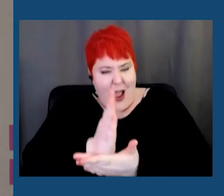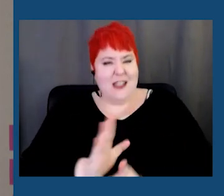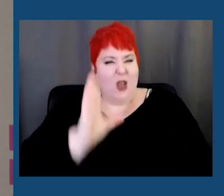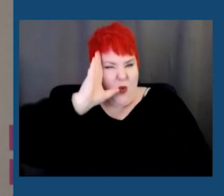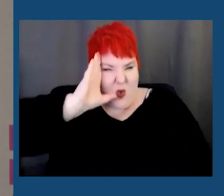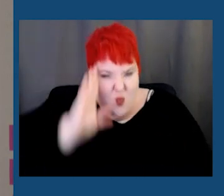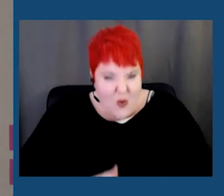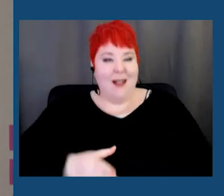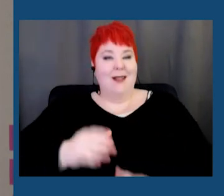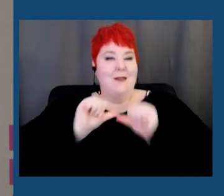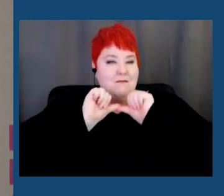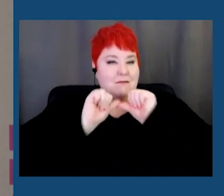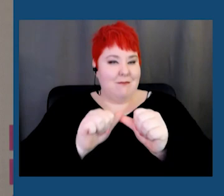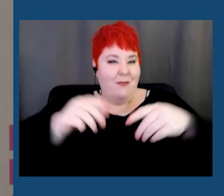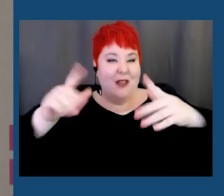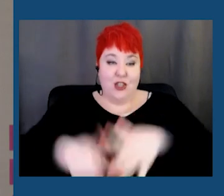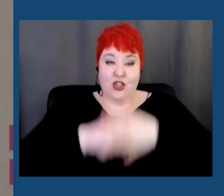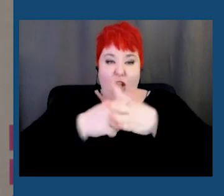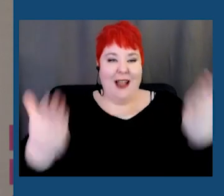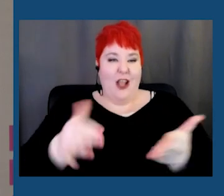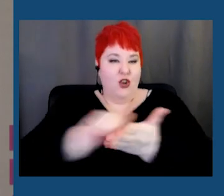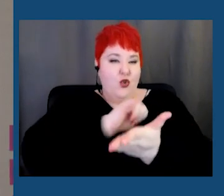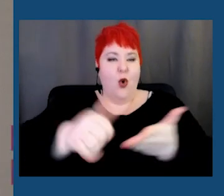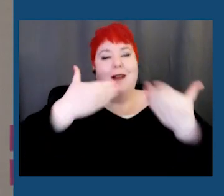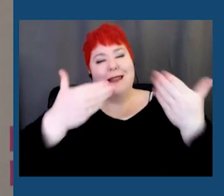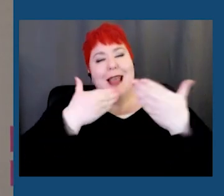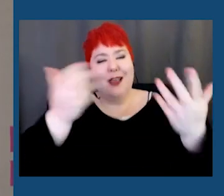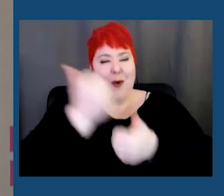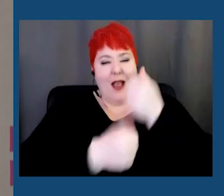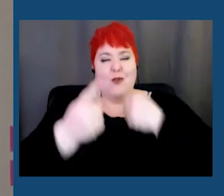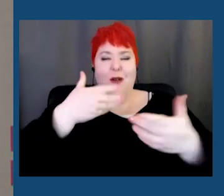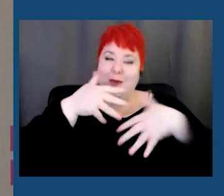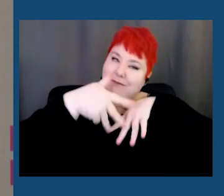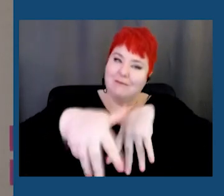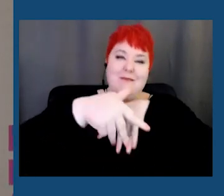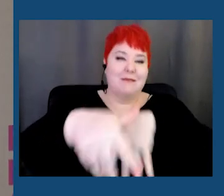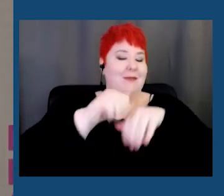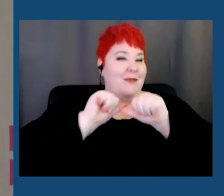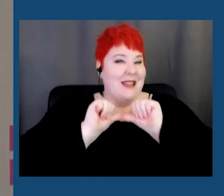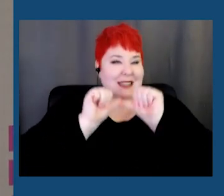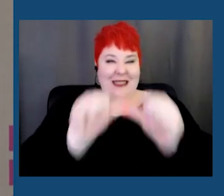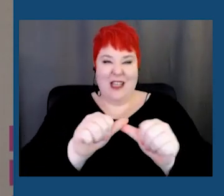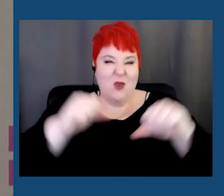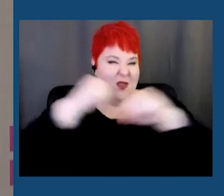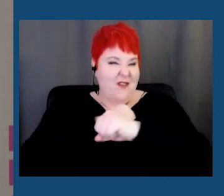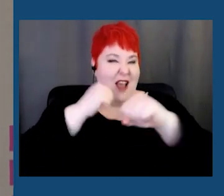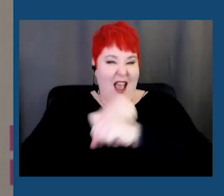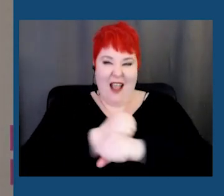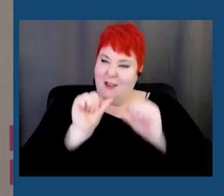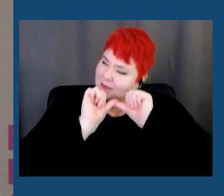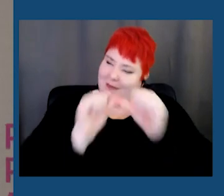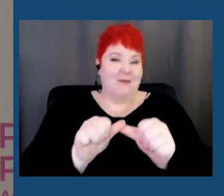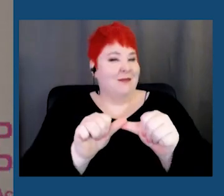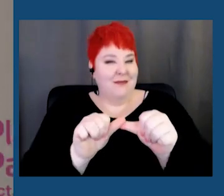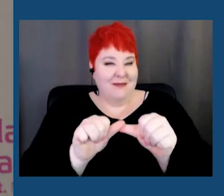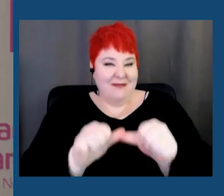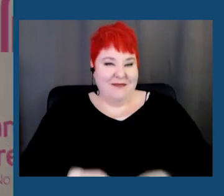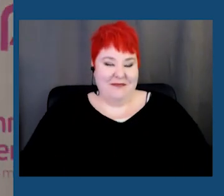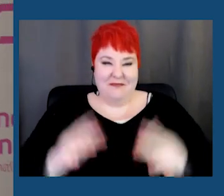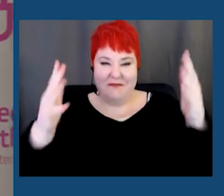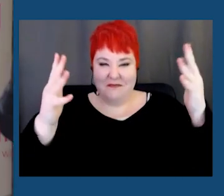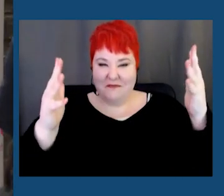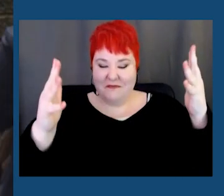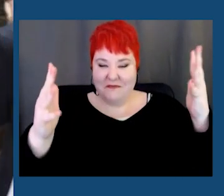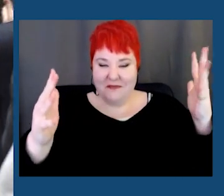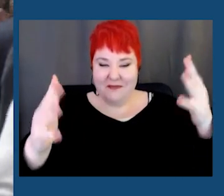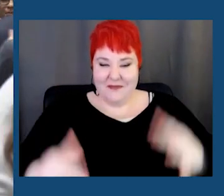right here in the great state of New York. Thank you, everybody. Let's march on. Let's keep the fight going. Let's keep up the fight.